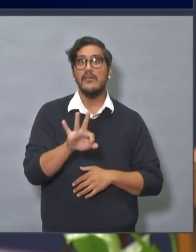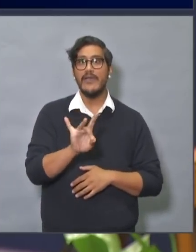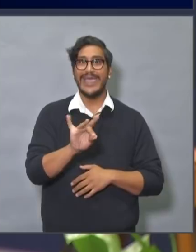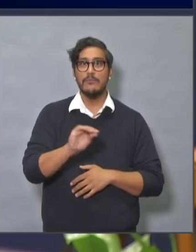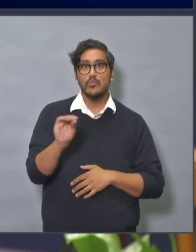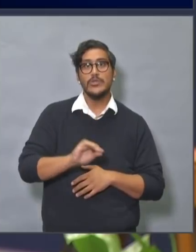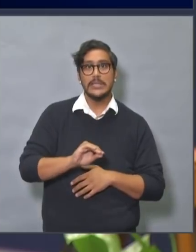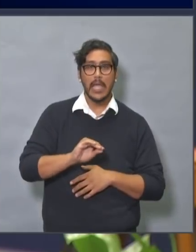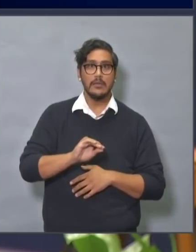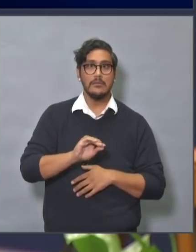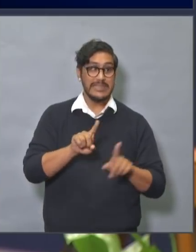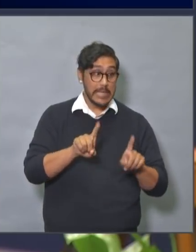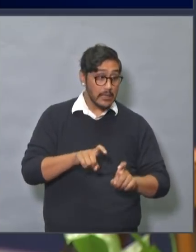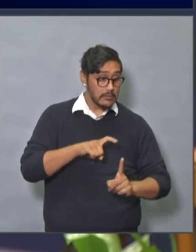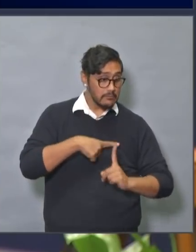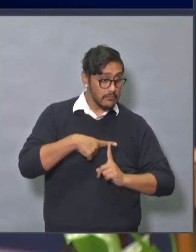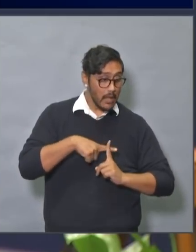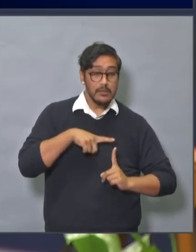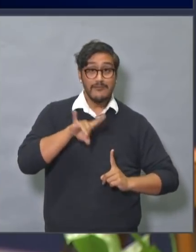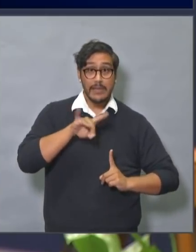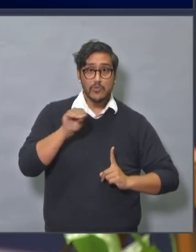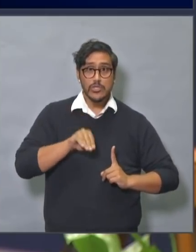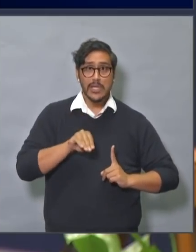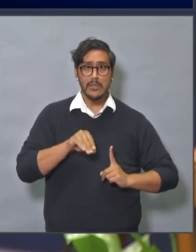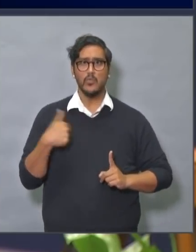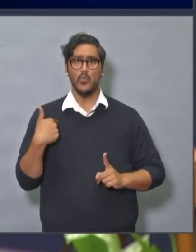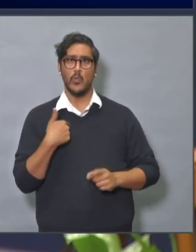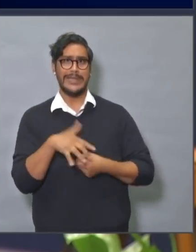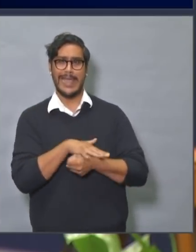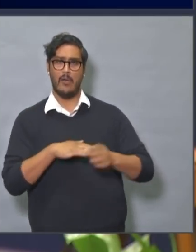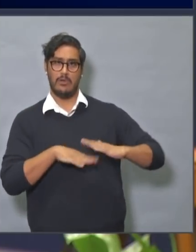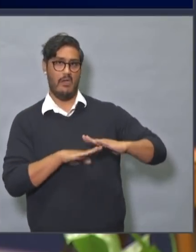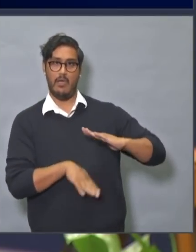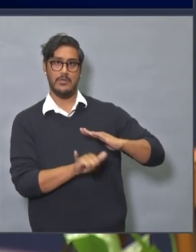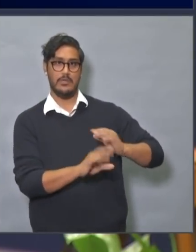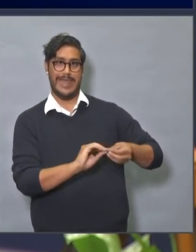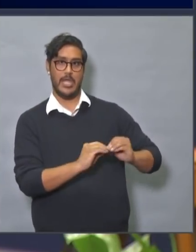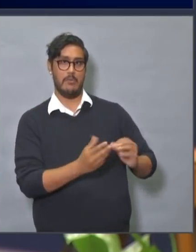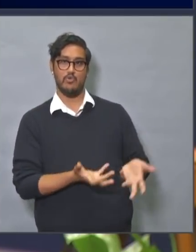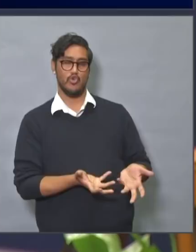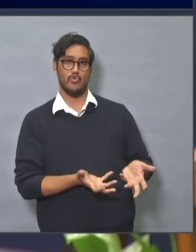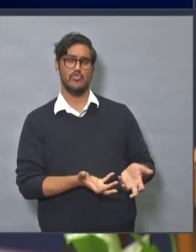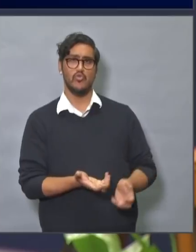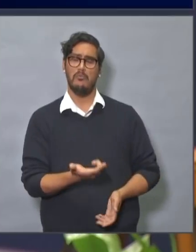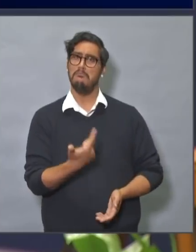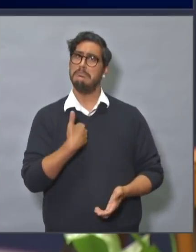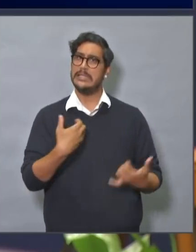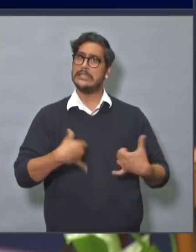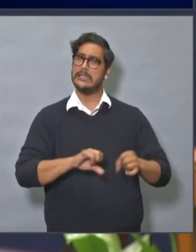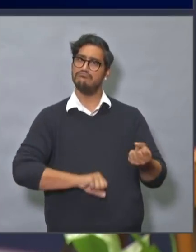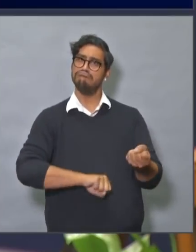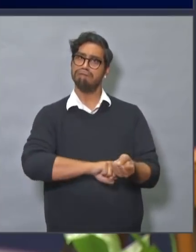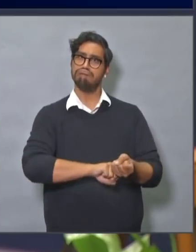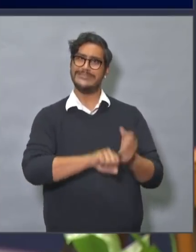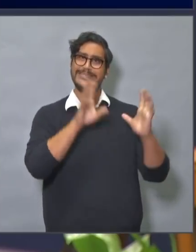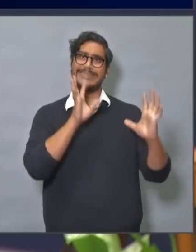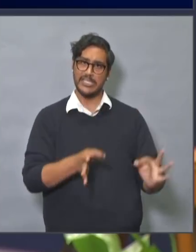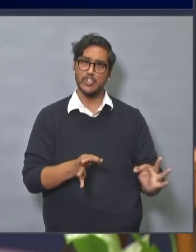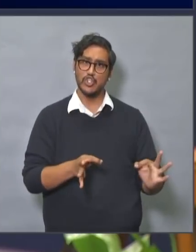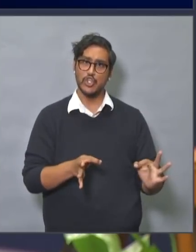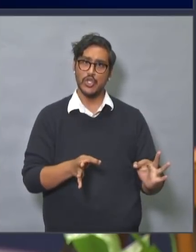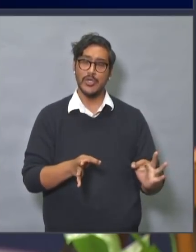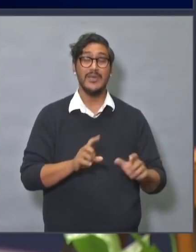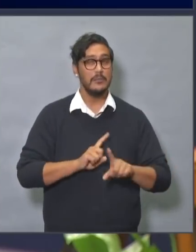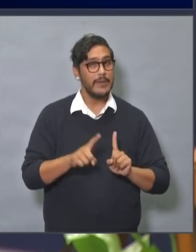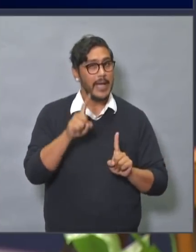which the county was under. So I stand behind the decision that we made. Where I believe we need to do a